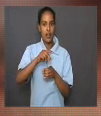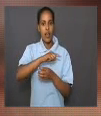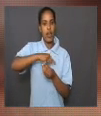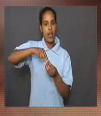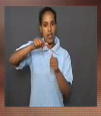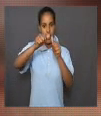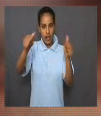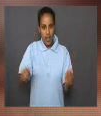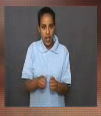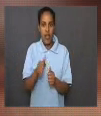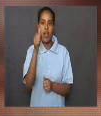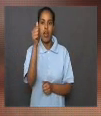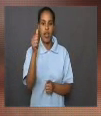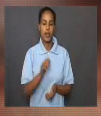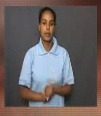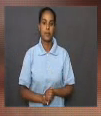area A.